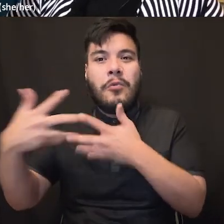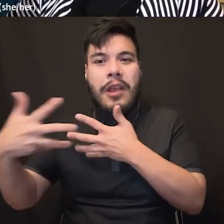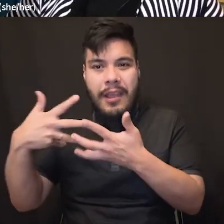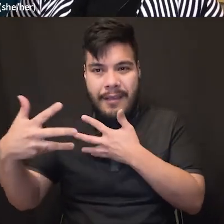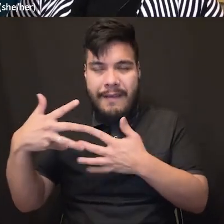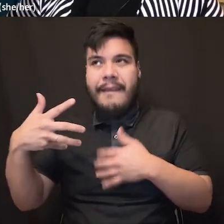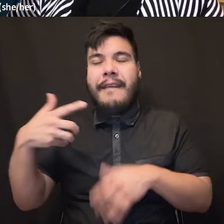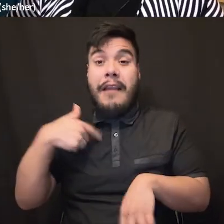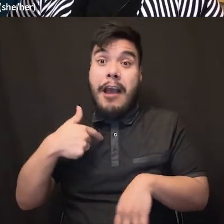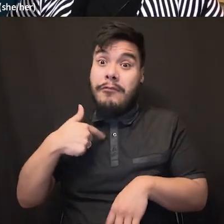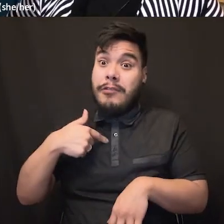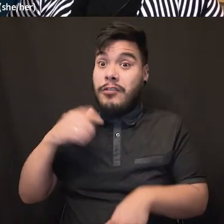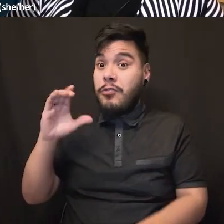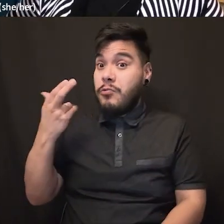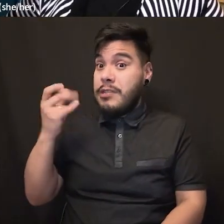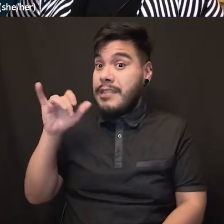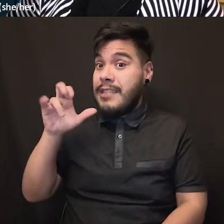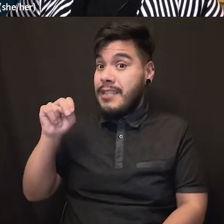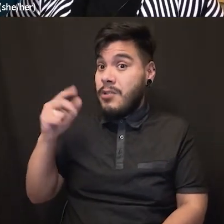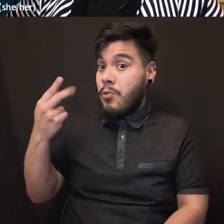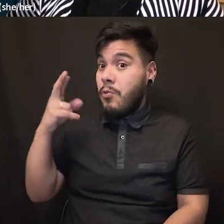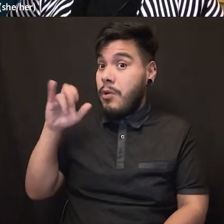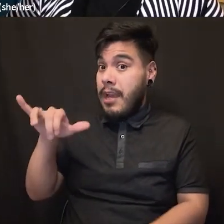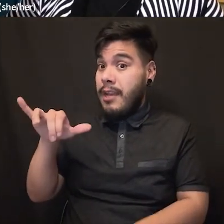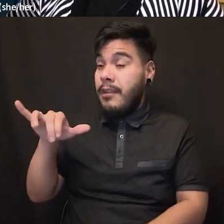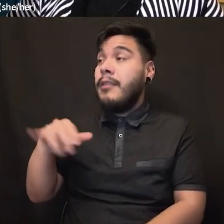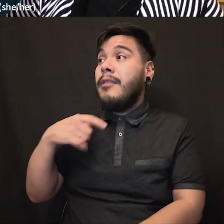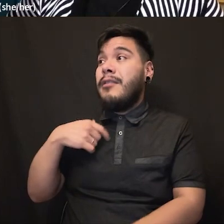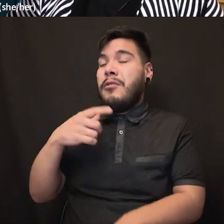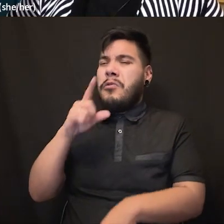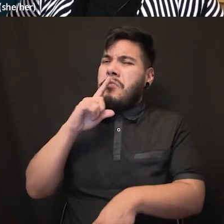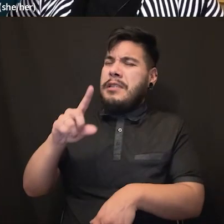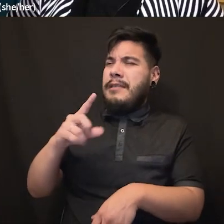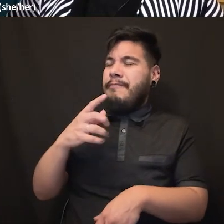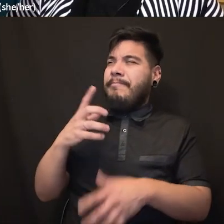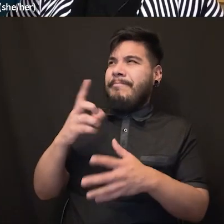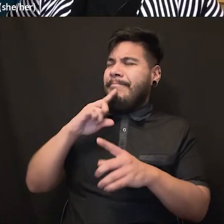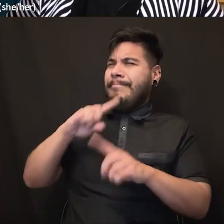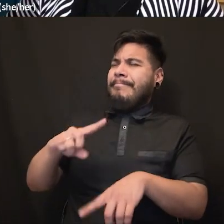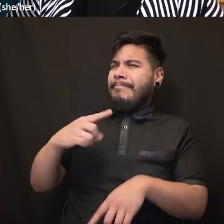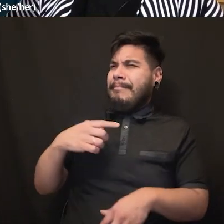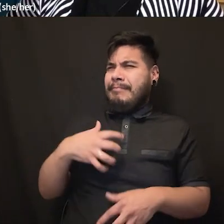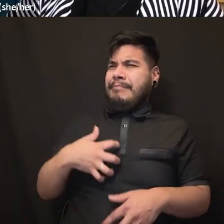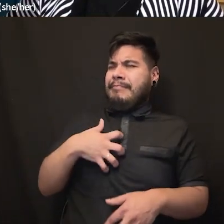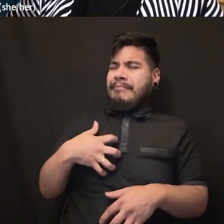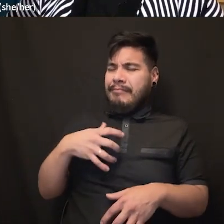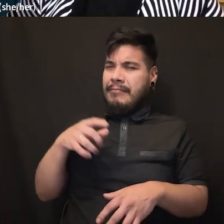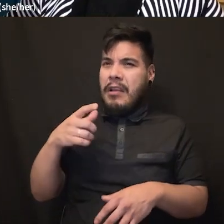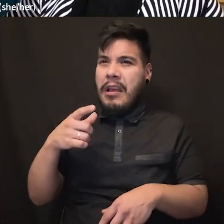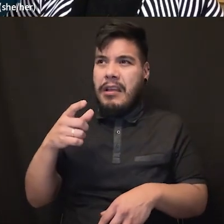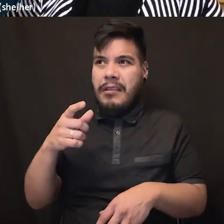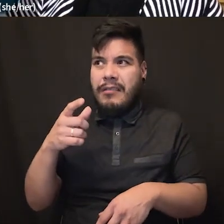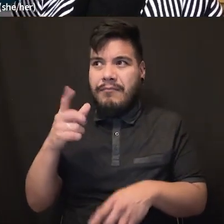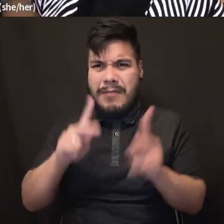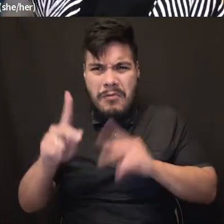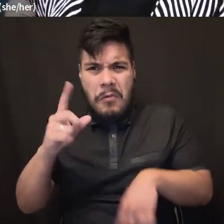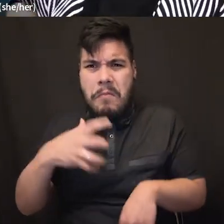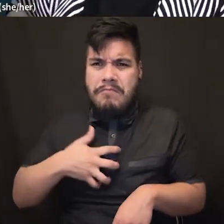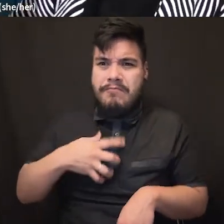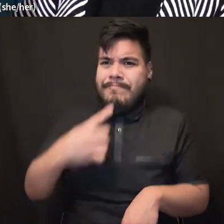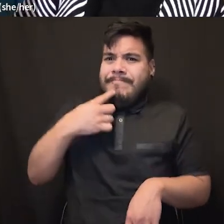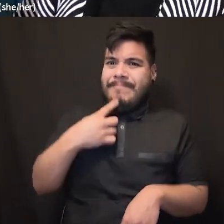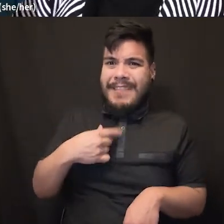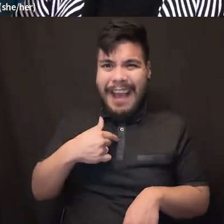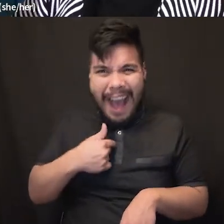visceral response, like, whenever I came out as him in the show, that was like a bunch of people were disappointed that I was playing the character.